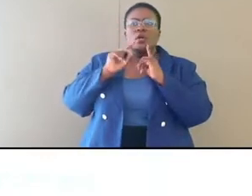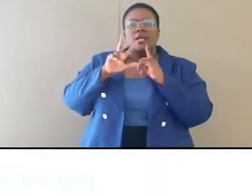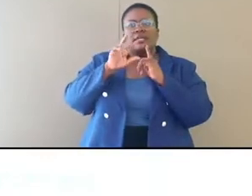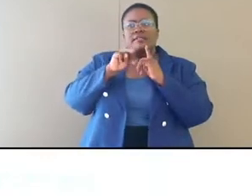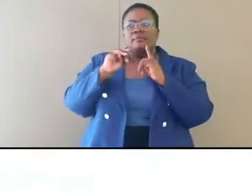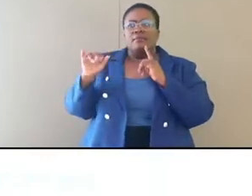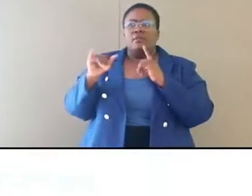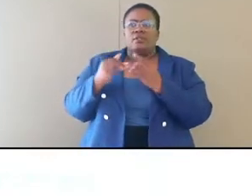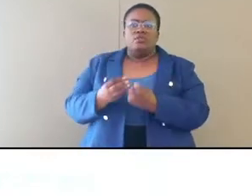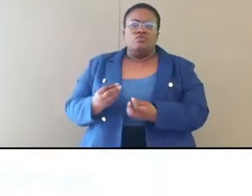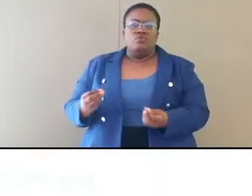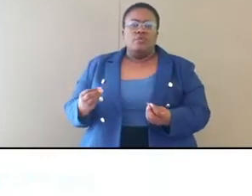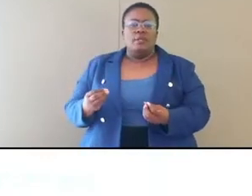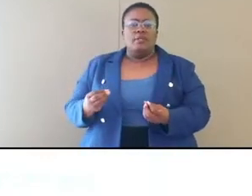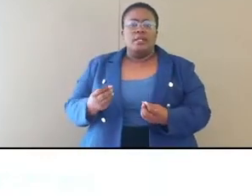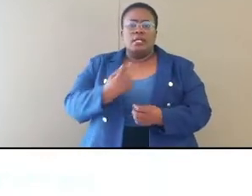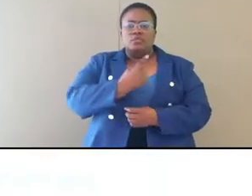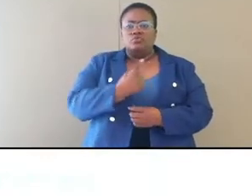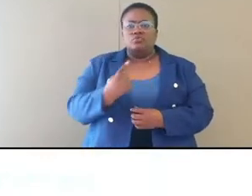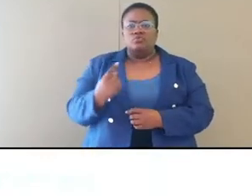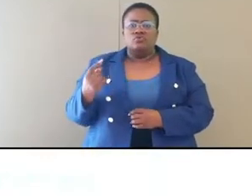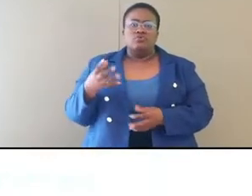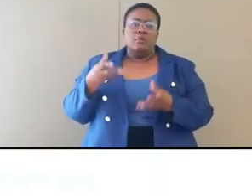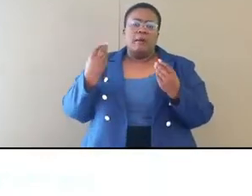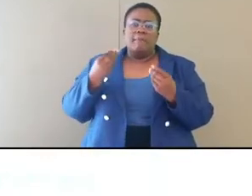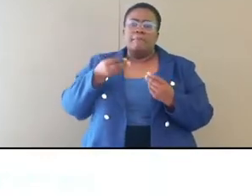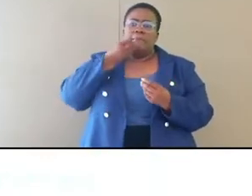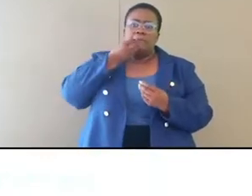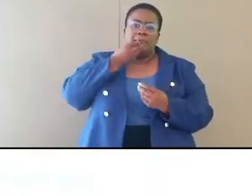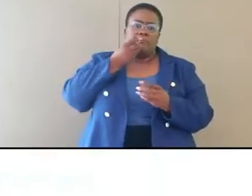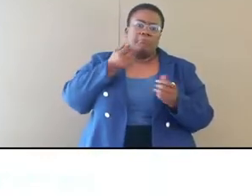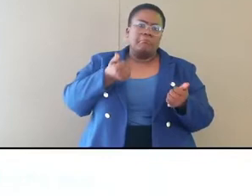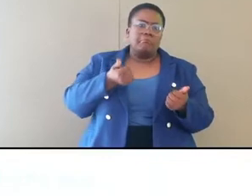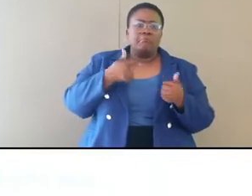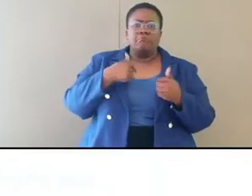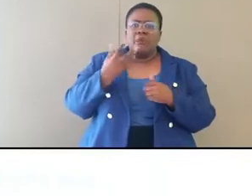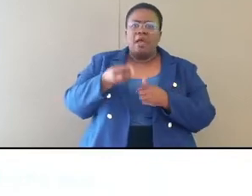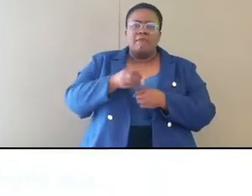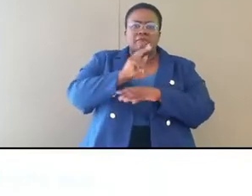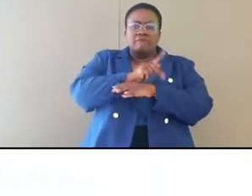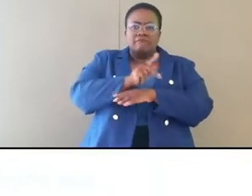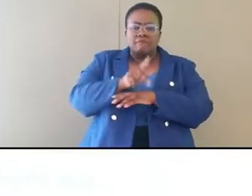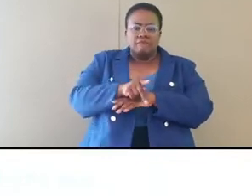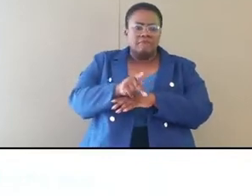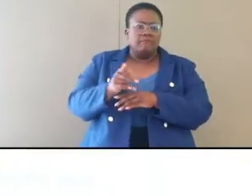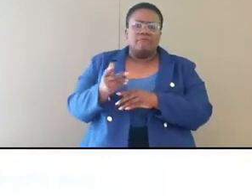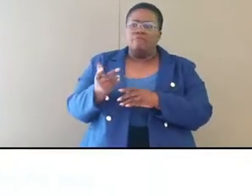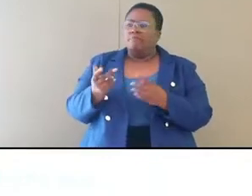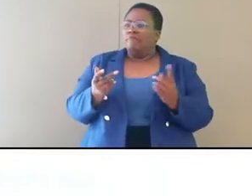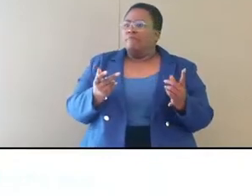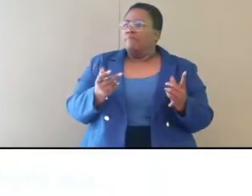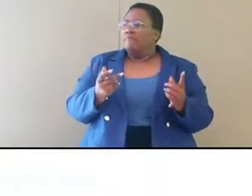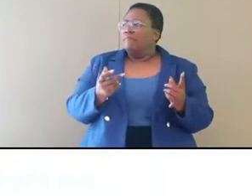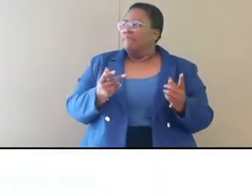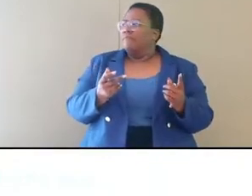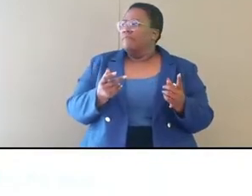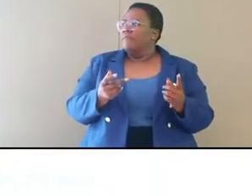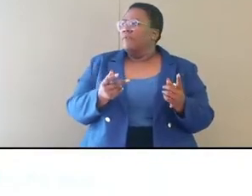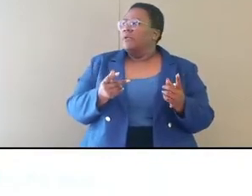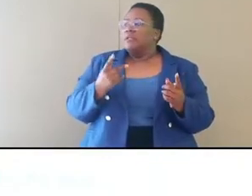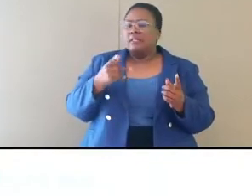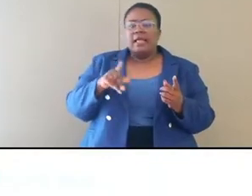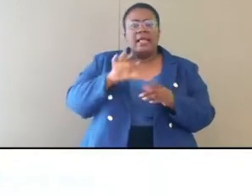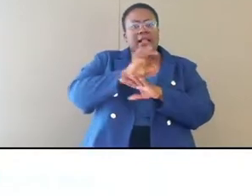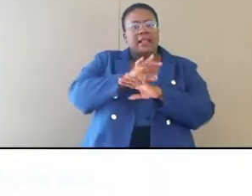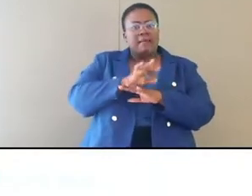those children is a child who's not getting enough nutrition, who has a caregiver, who's having to make terrible plans